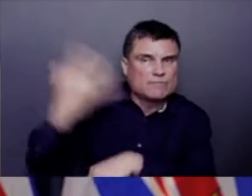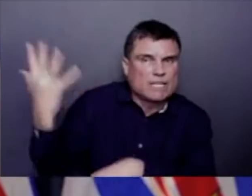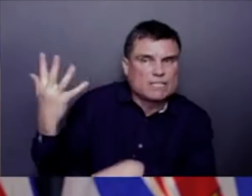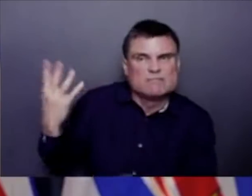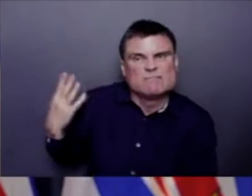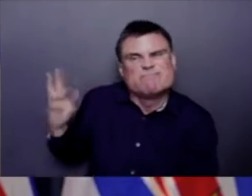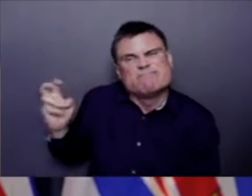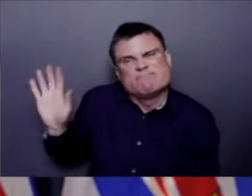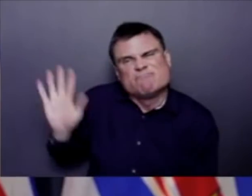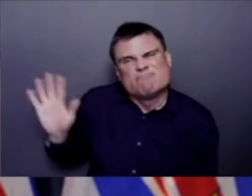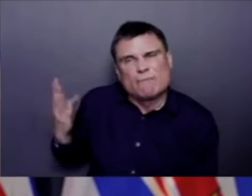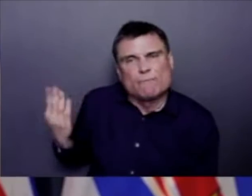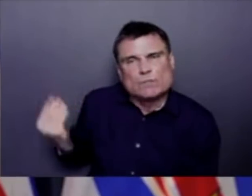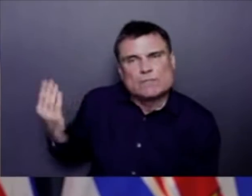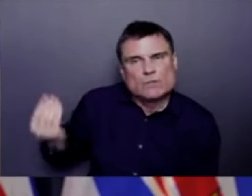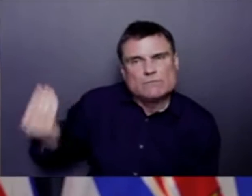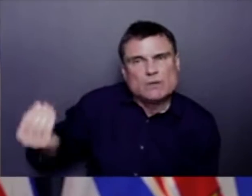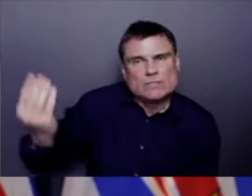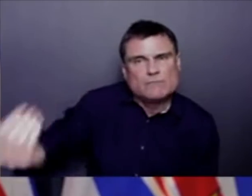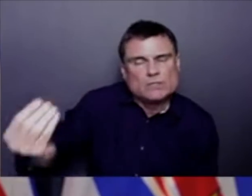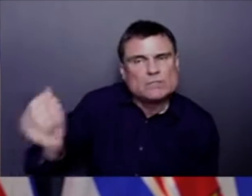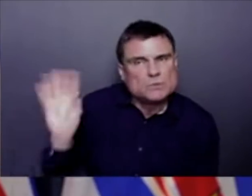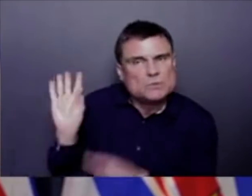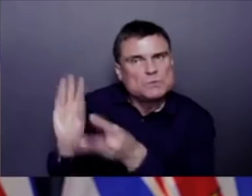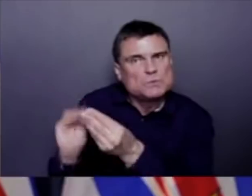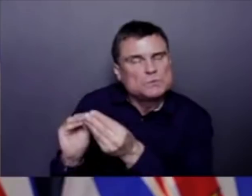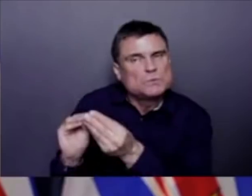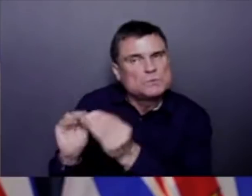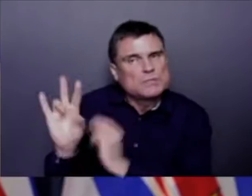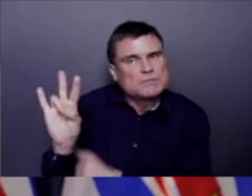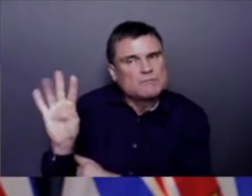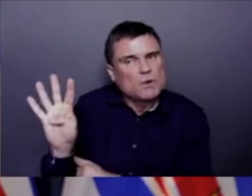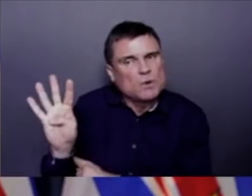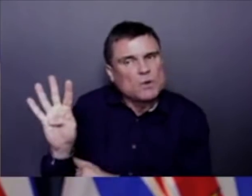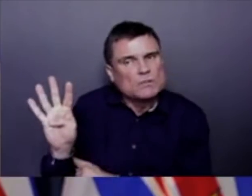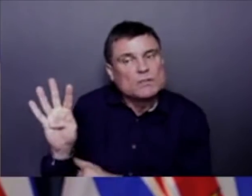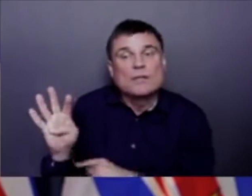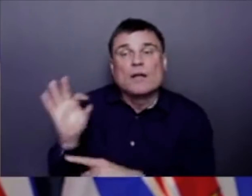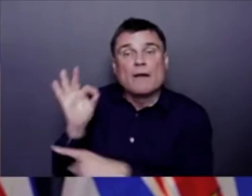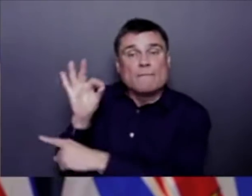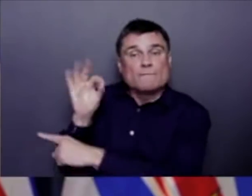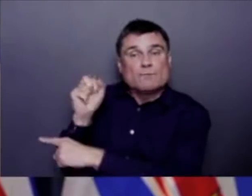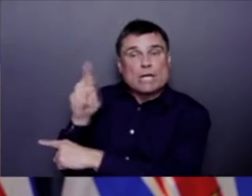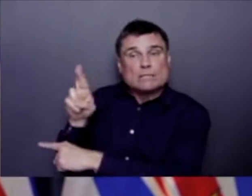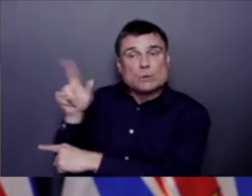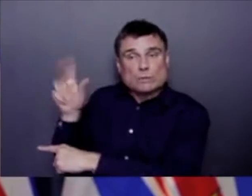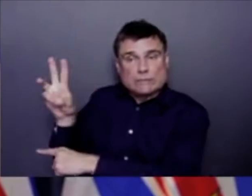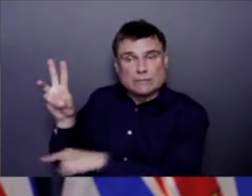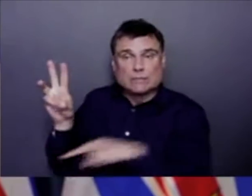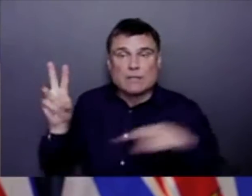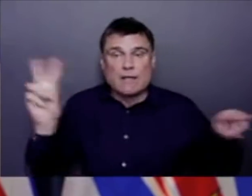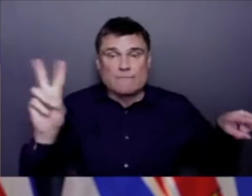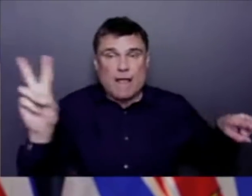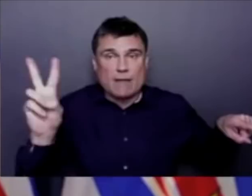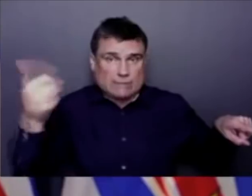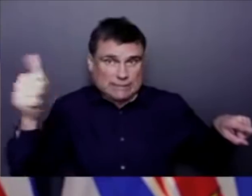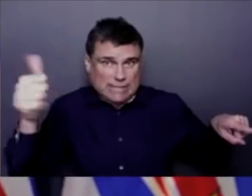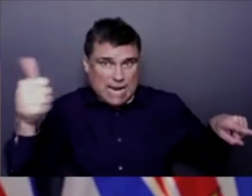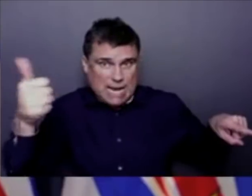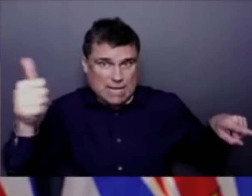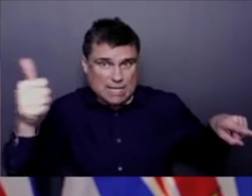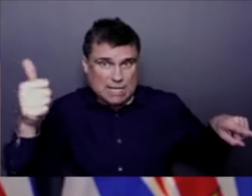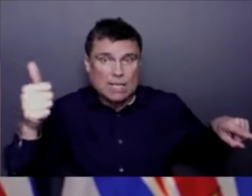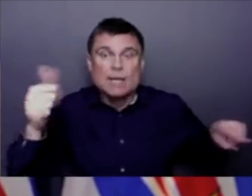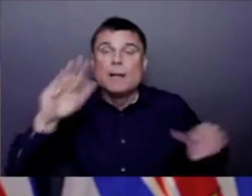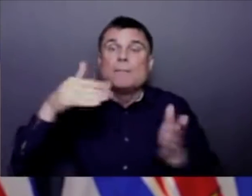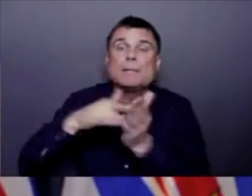people in the Fraser Health Authority, 23 people in the Vancouver Coastal Health Authority, 10 in the Interior Health Authority, and